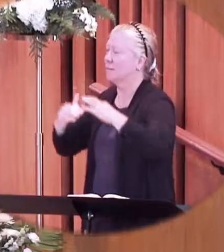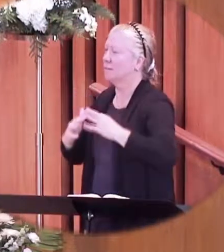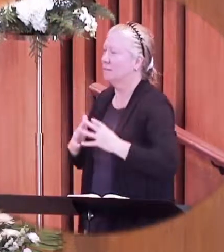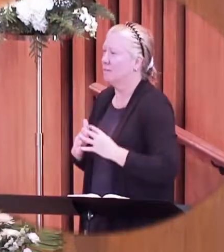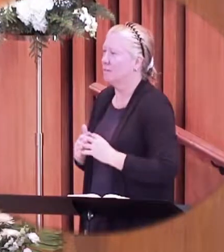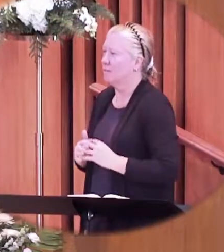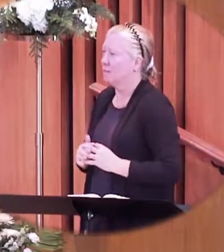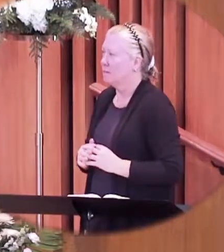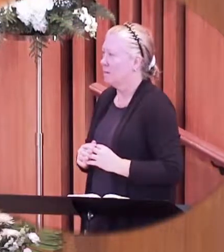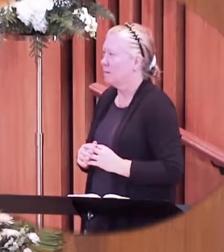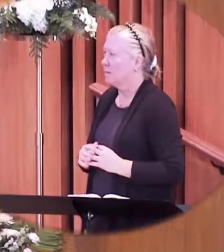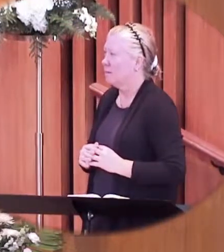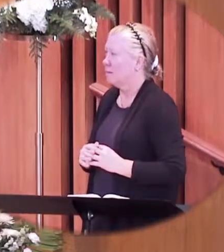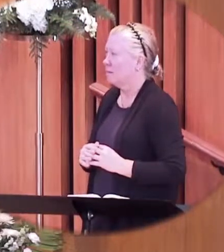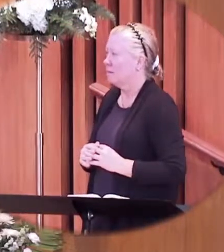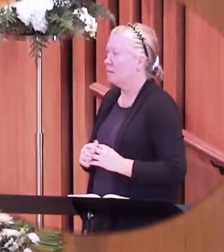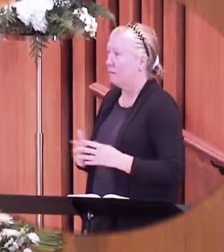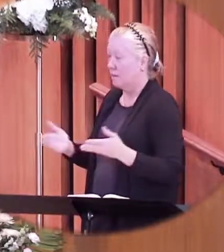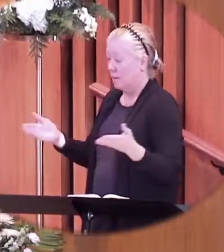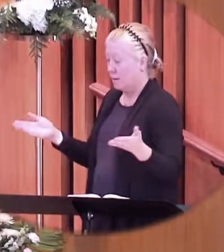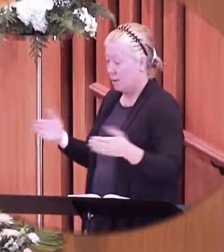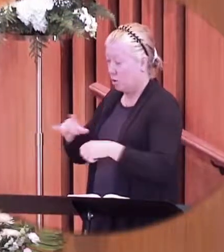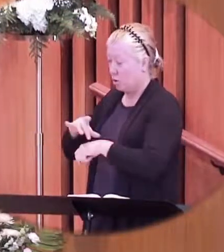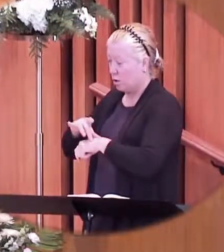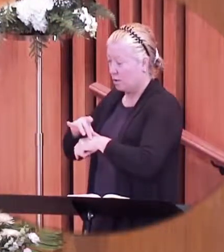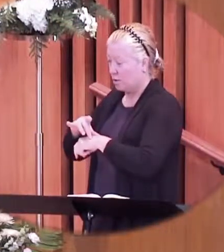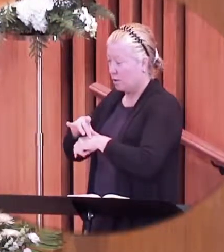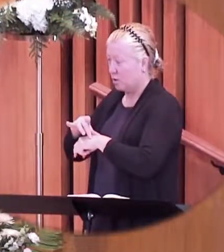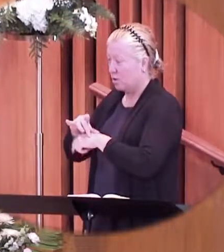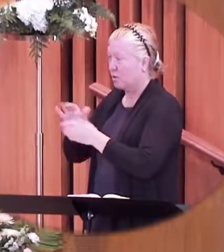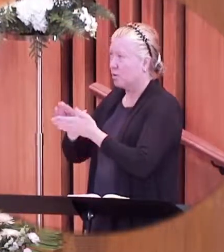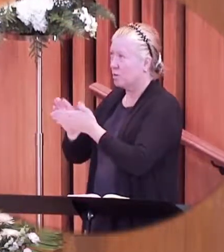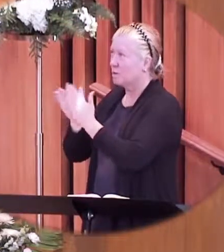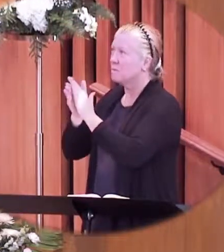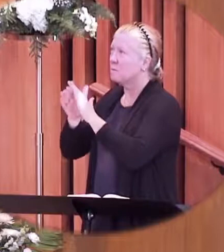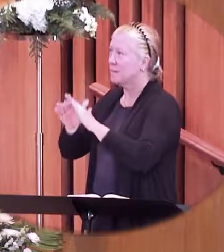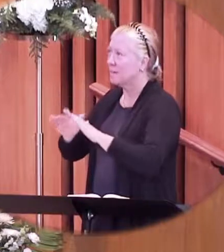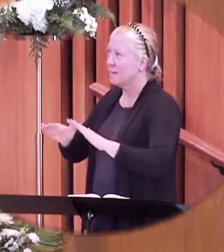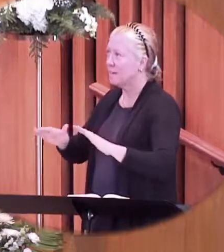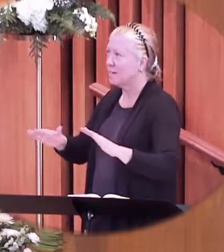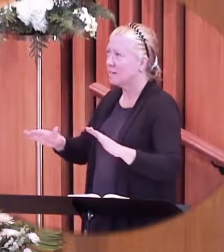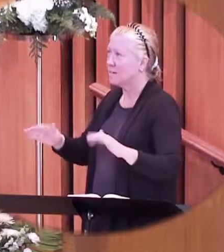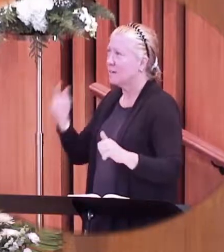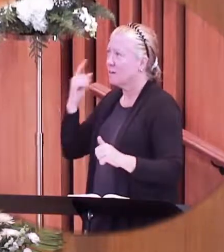God in the highest, and